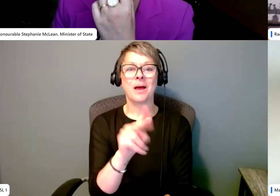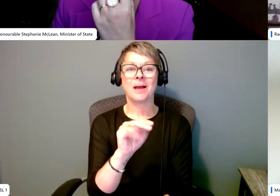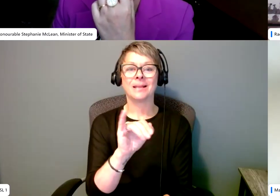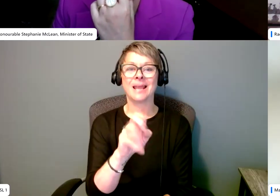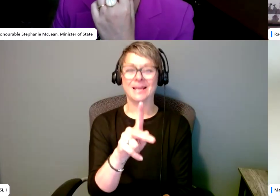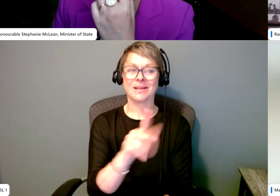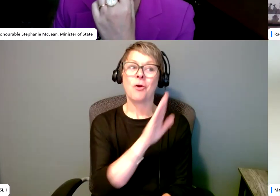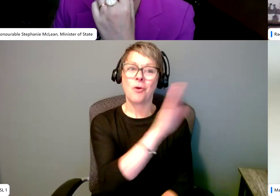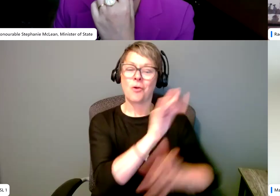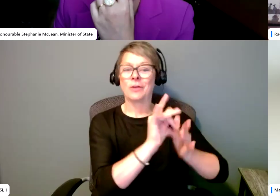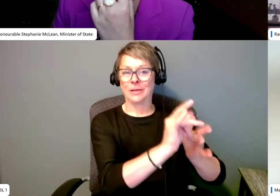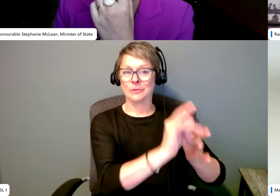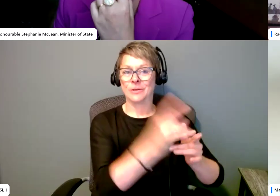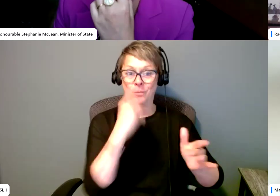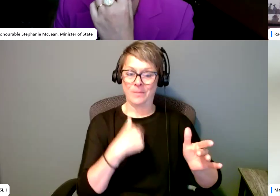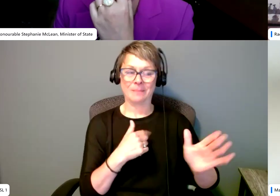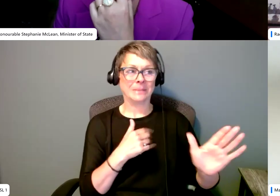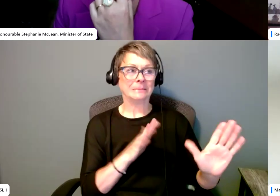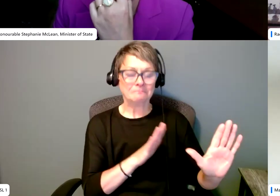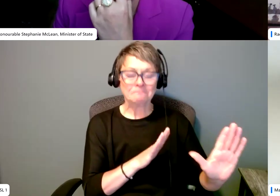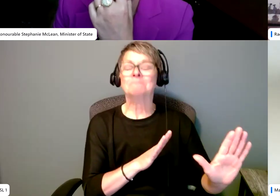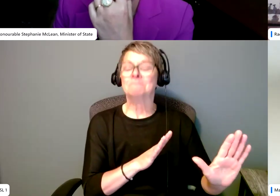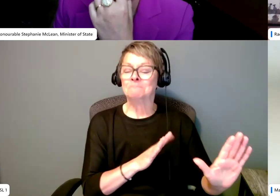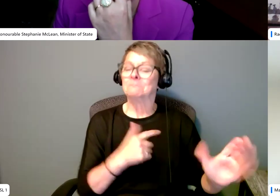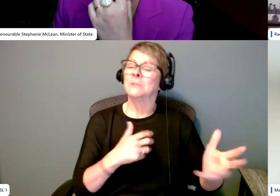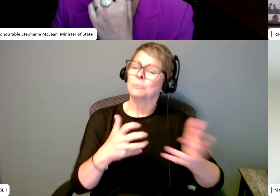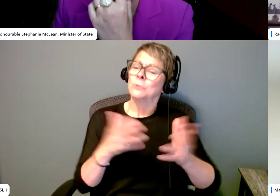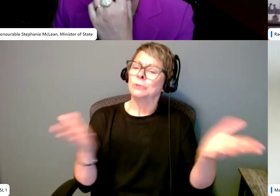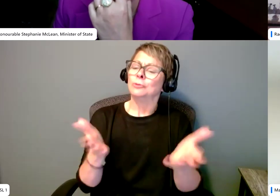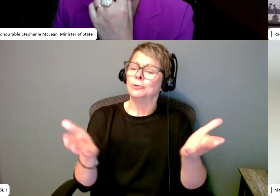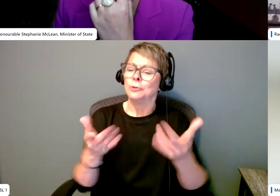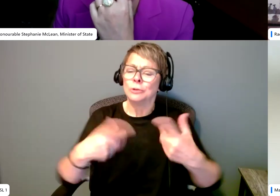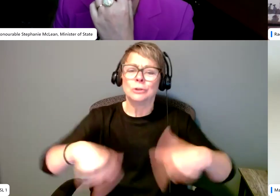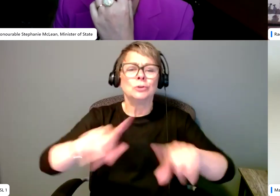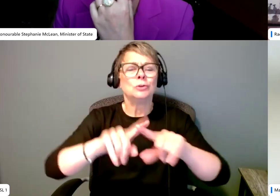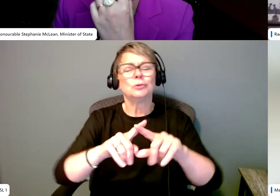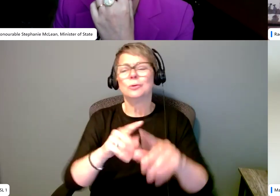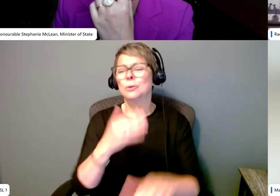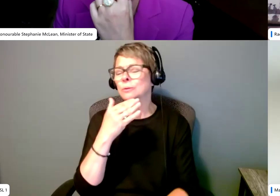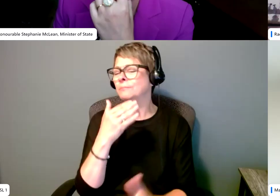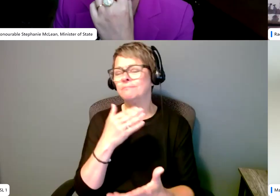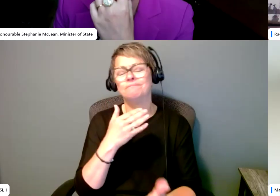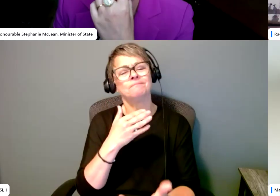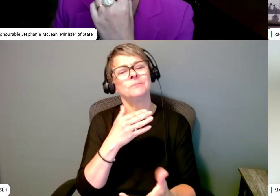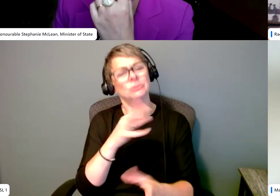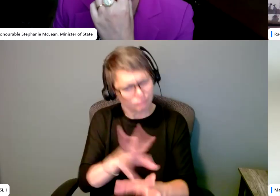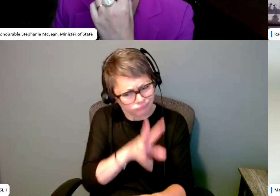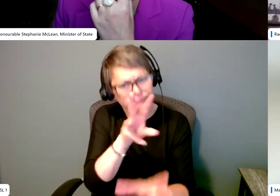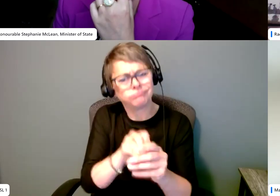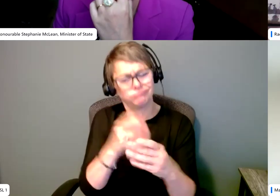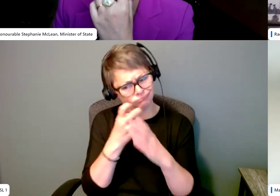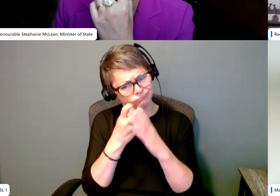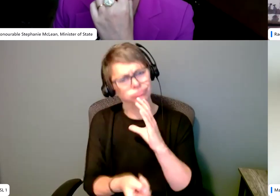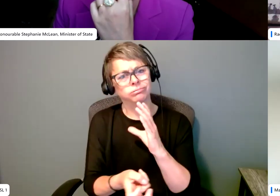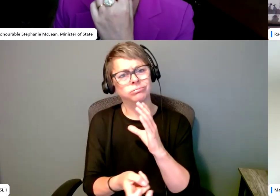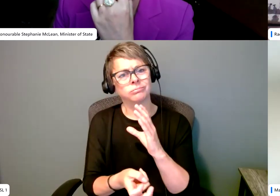just want to, again, encourage everyone to get involved, knowing that her work, that we can